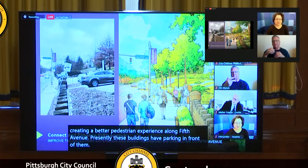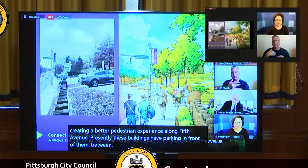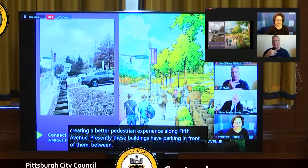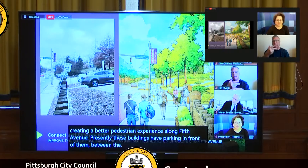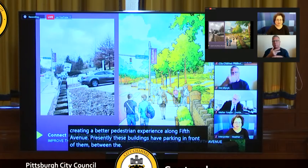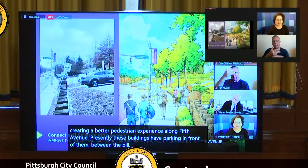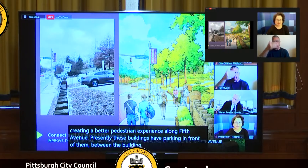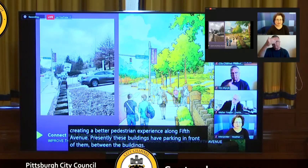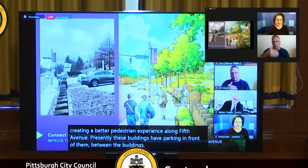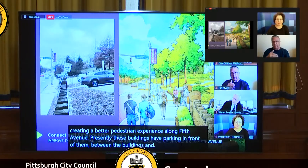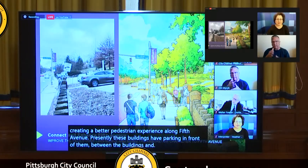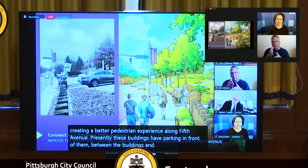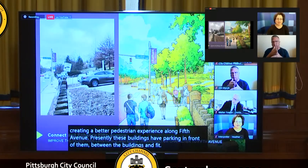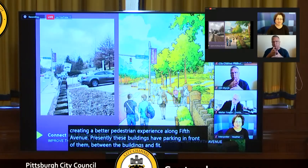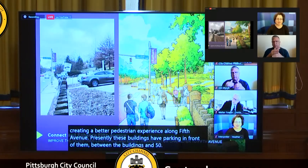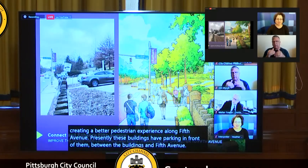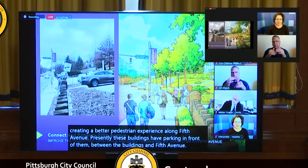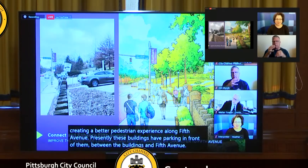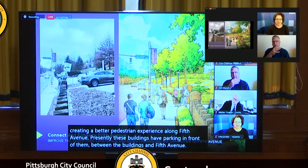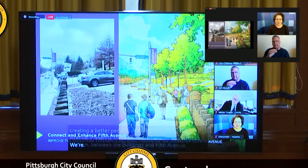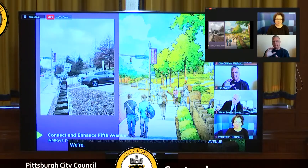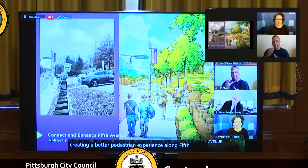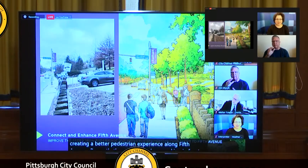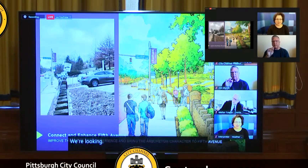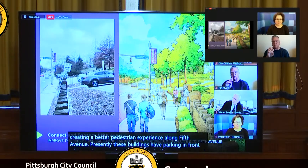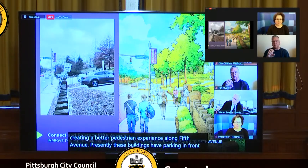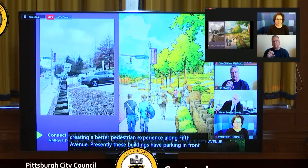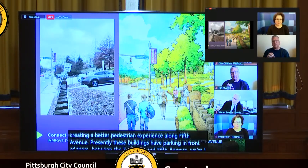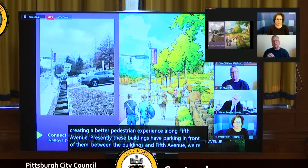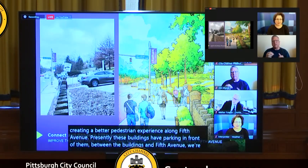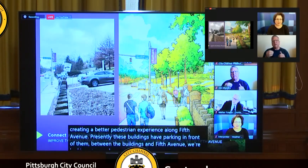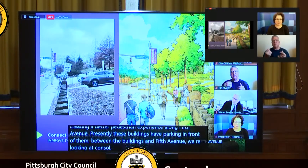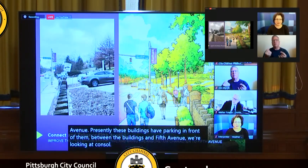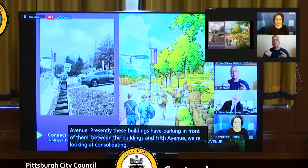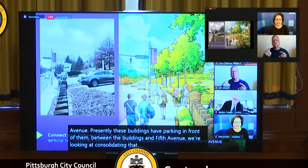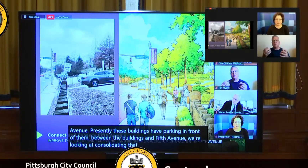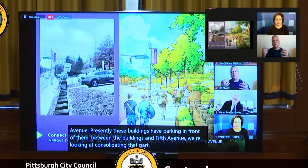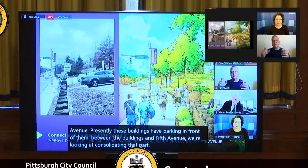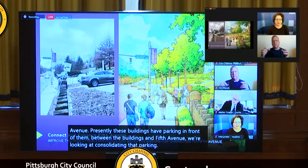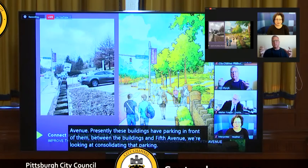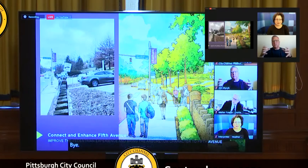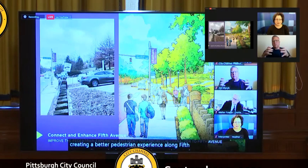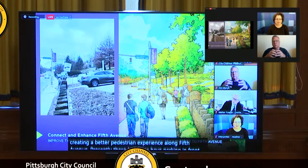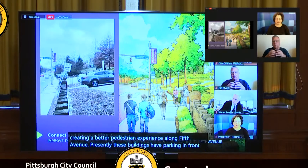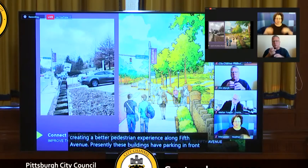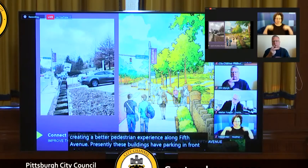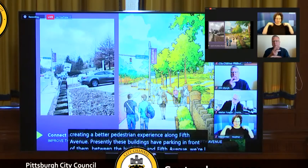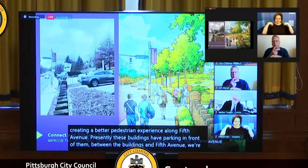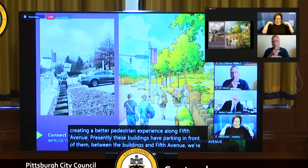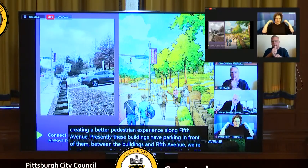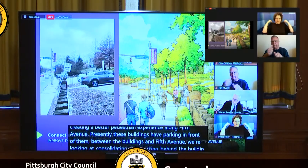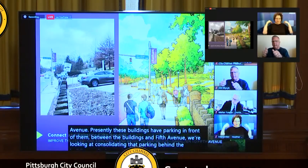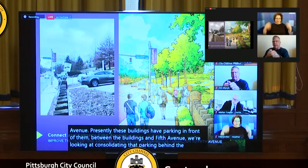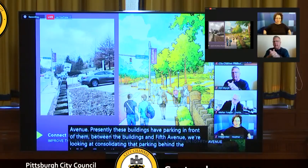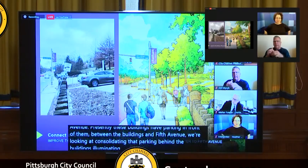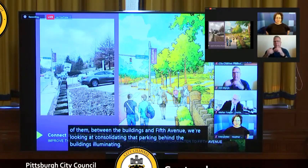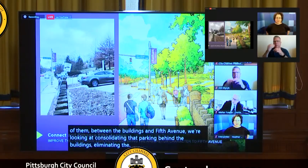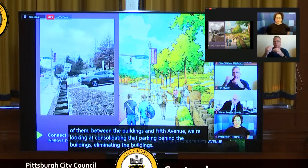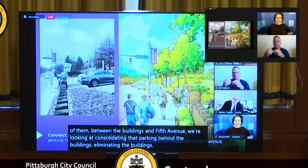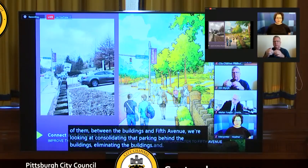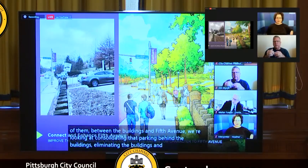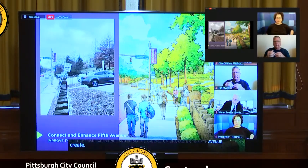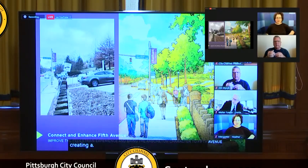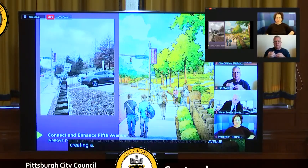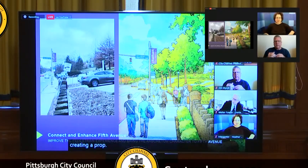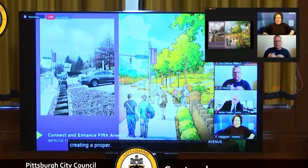the buildings and Fifth Avenue. We're looking at consolidating that parking behind the buildings, illuminating the buildings and creating a